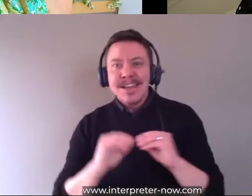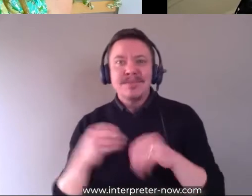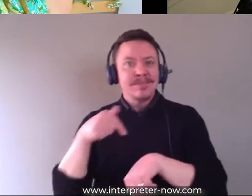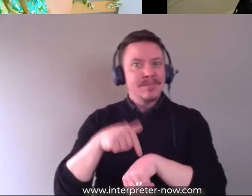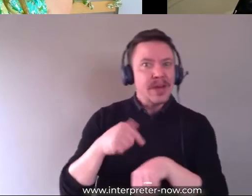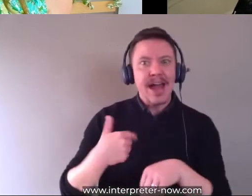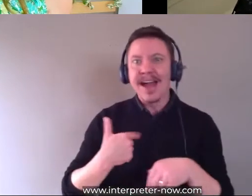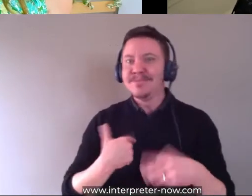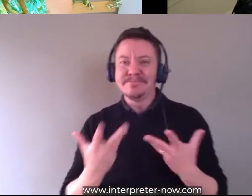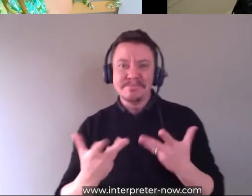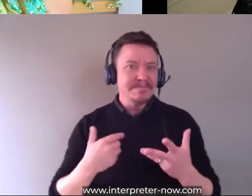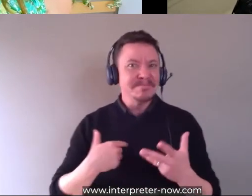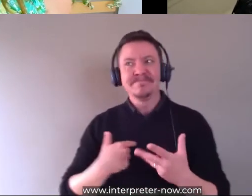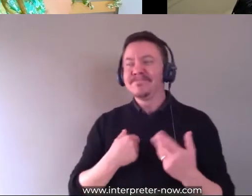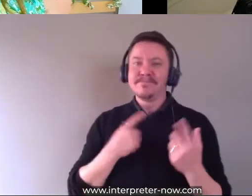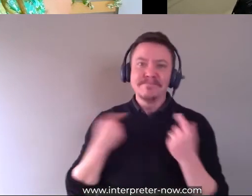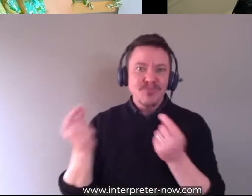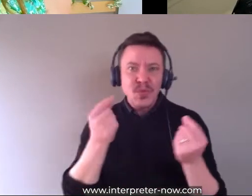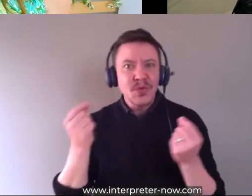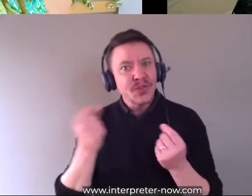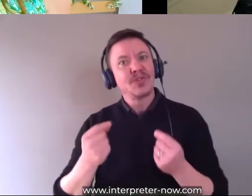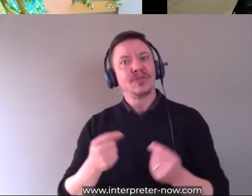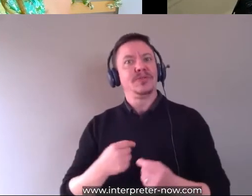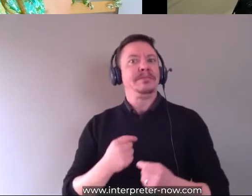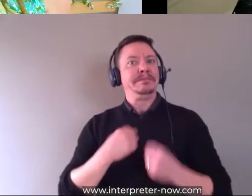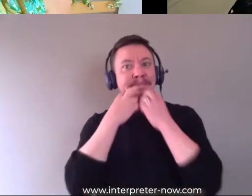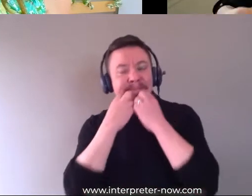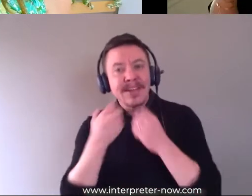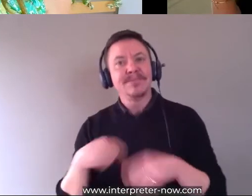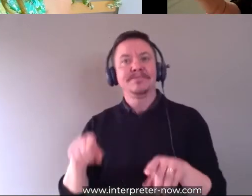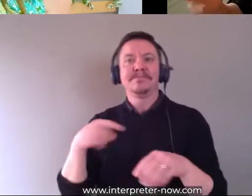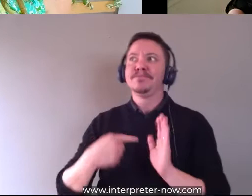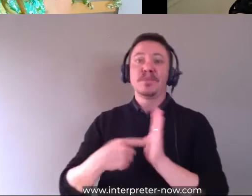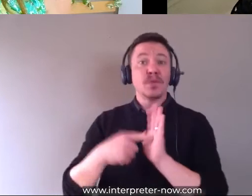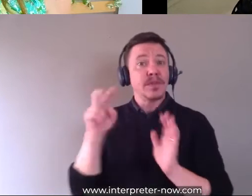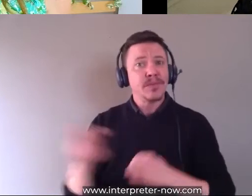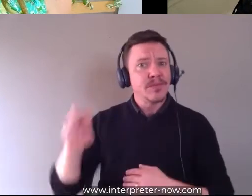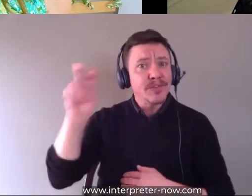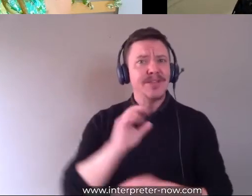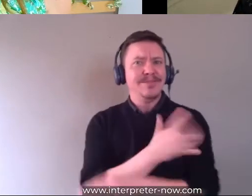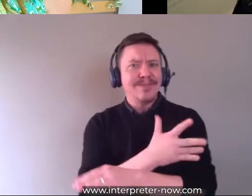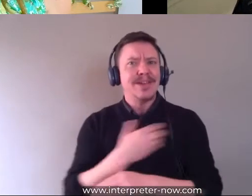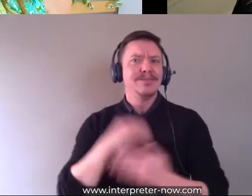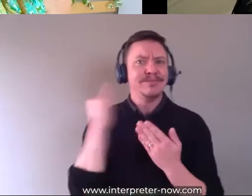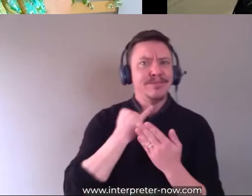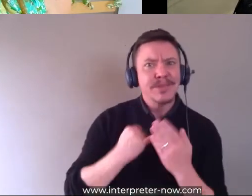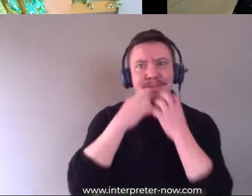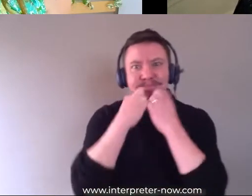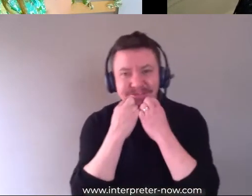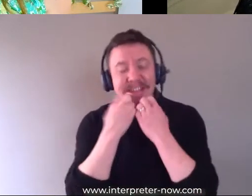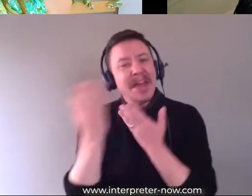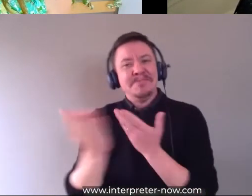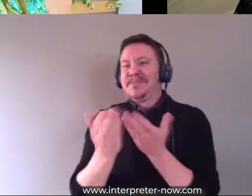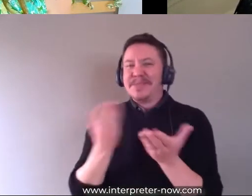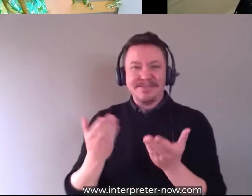things that make me whole, like travel and, you know, music and art and all of those things that we love to love. But here we are.